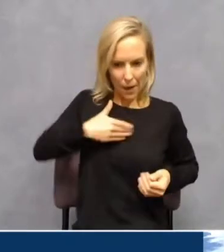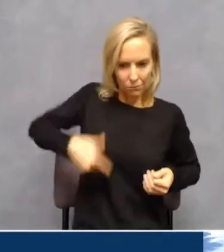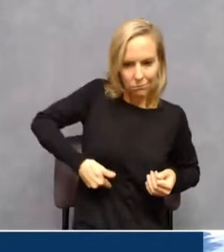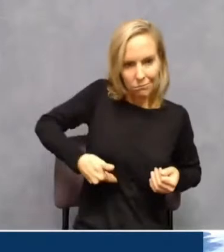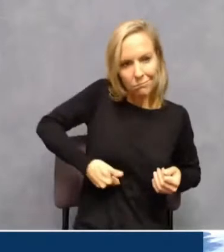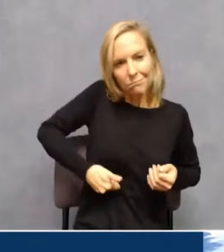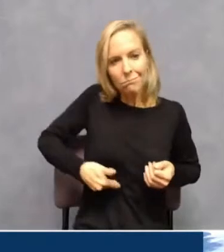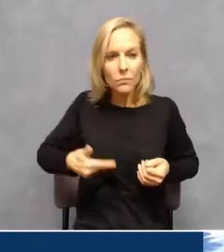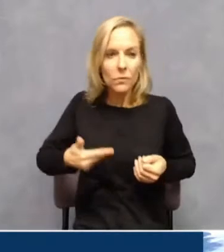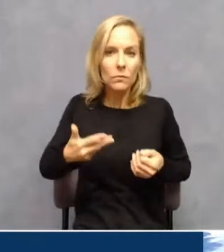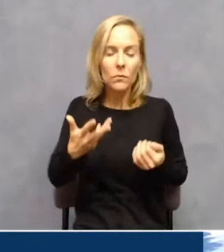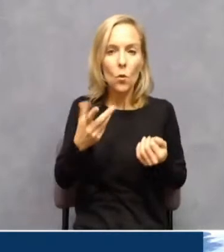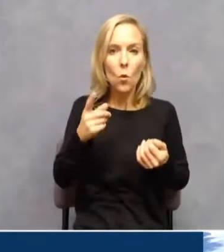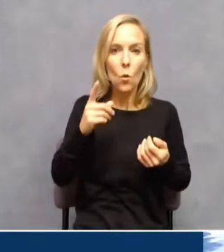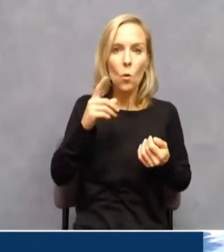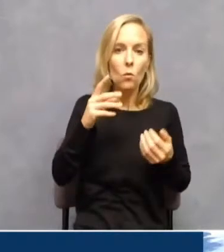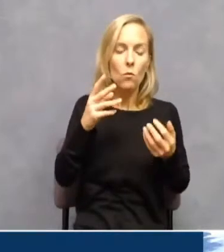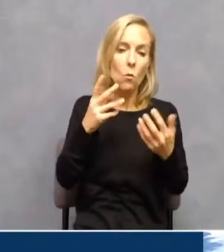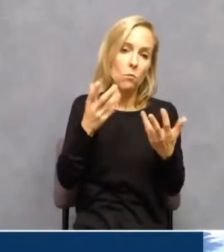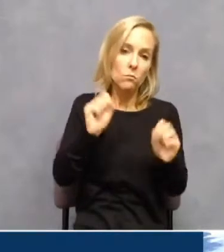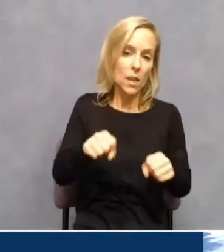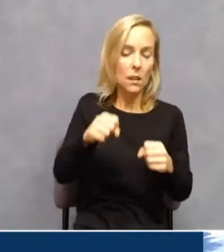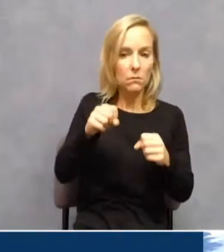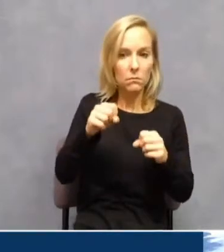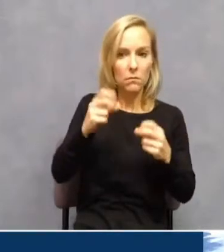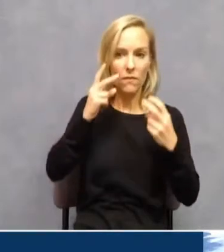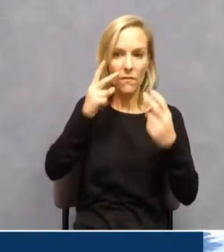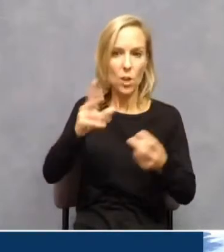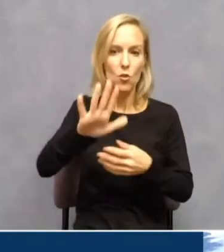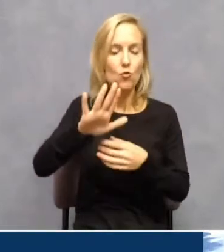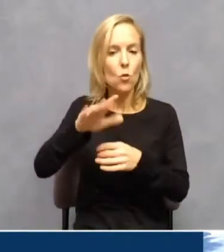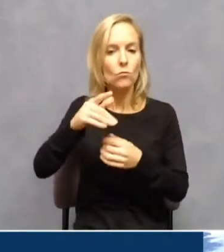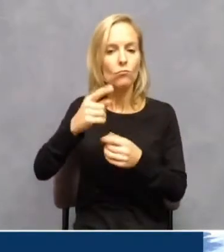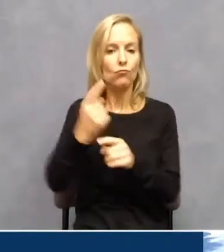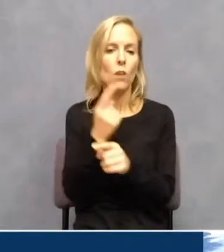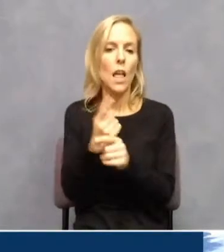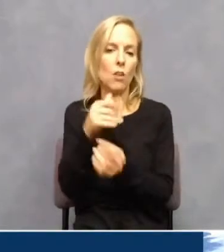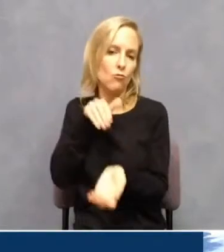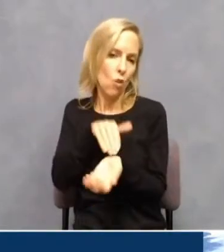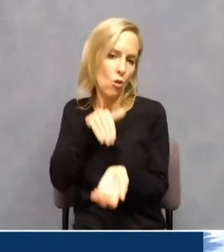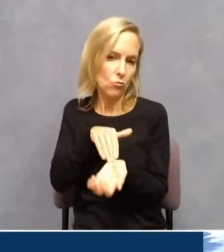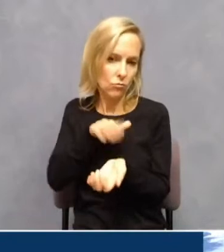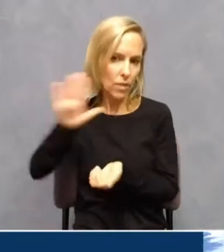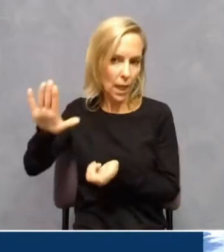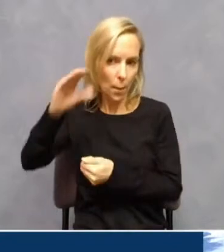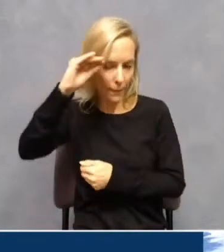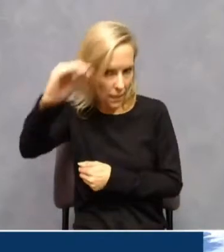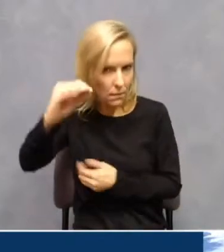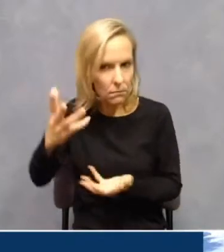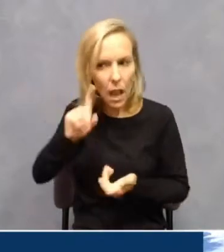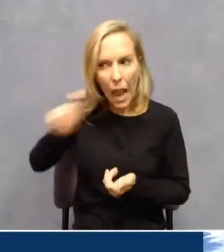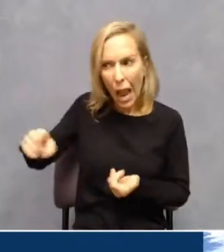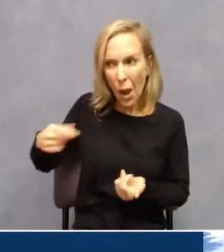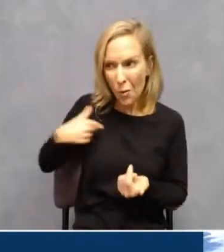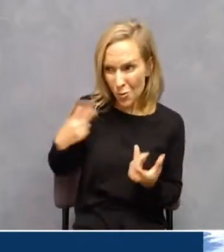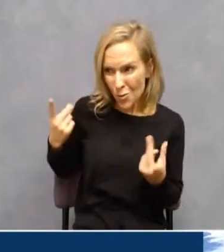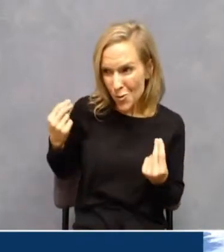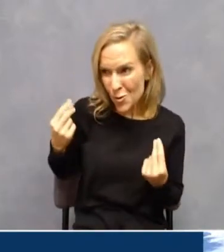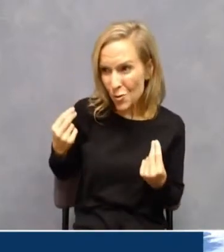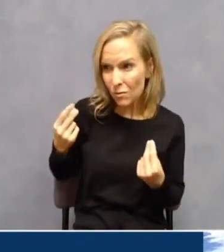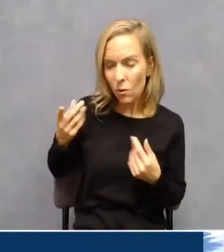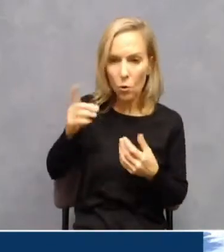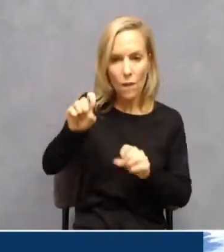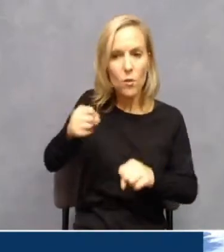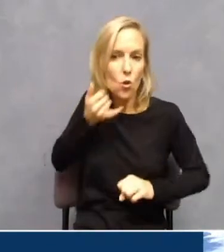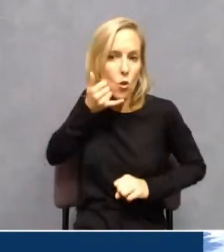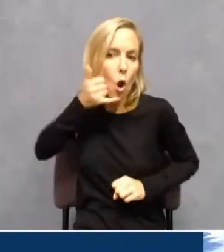the opinion of your personal clinician, your primary care provider, and ask them what they think by the telephone if you need to, whether you